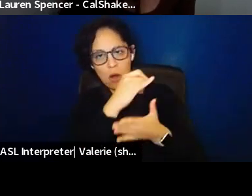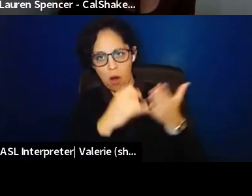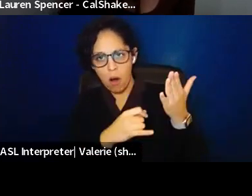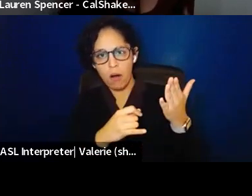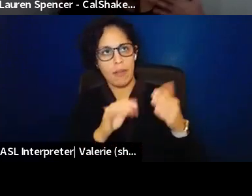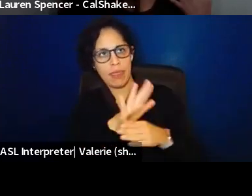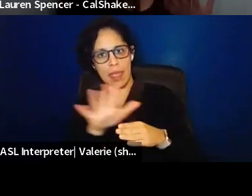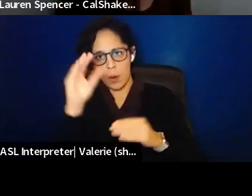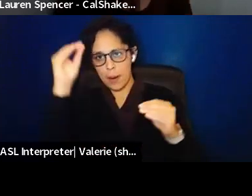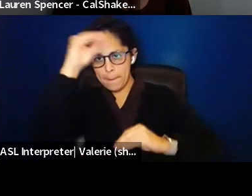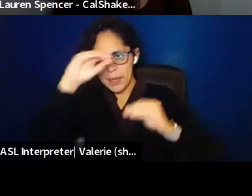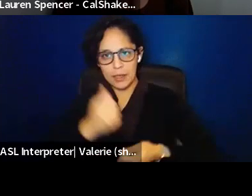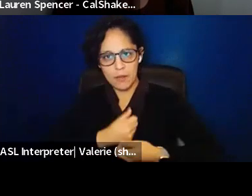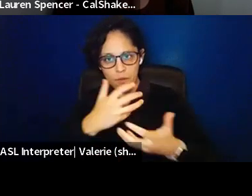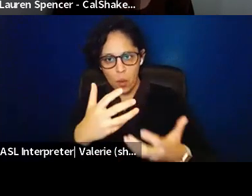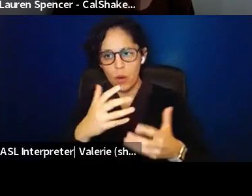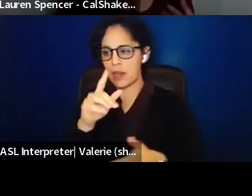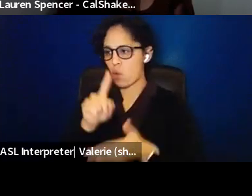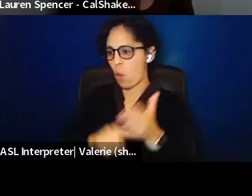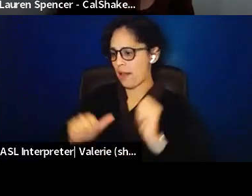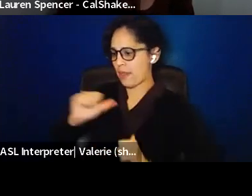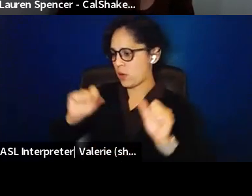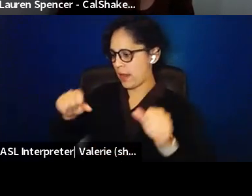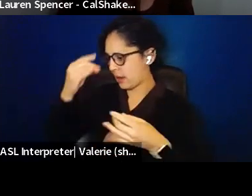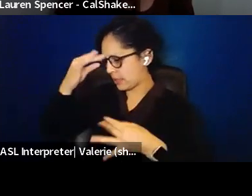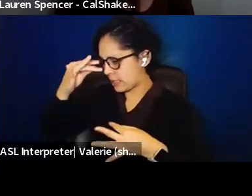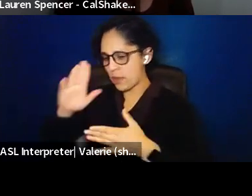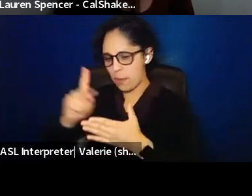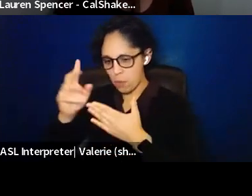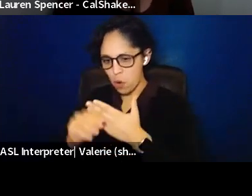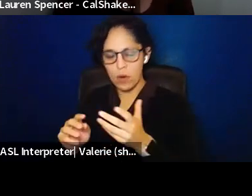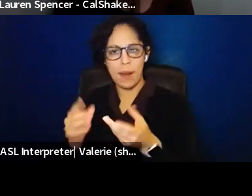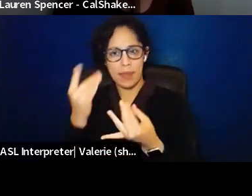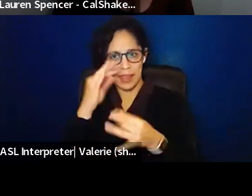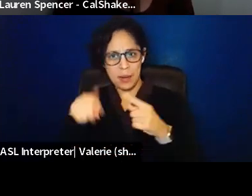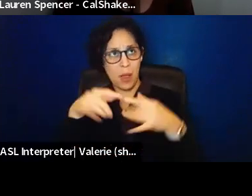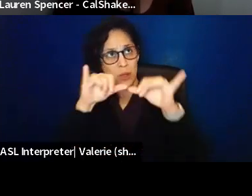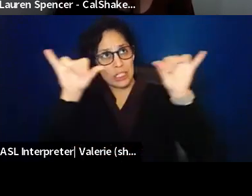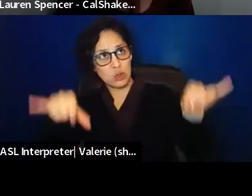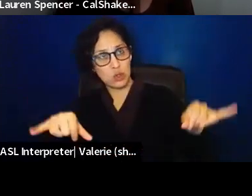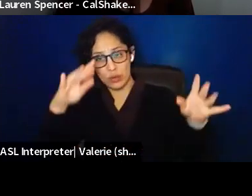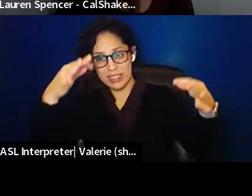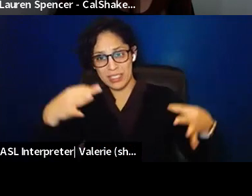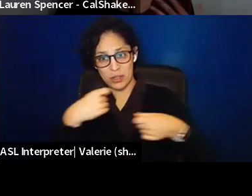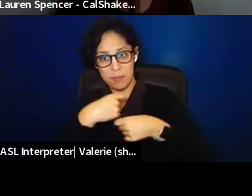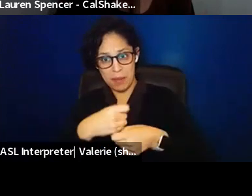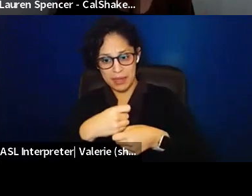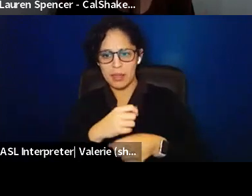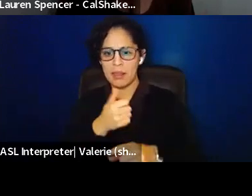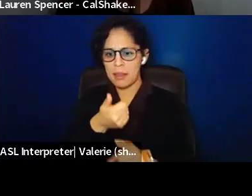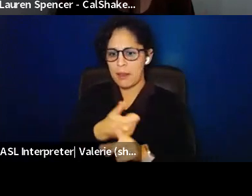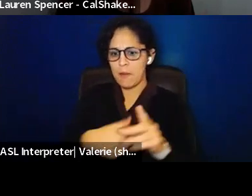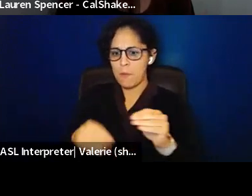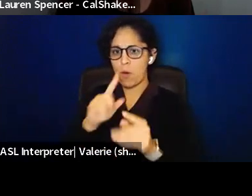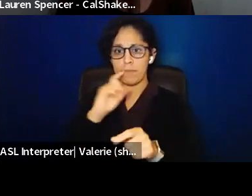is able to think about what they're programming, how they're thinking about institutional decision-making, and how they can be more entrenched